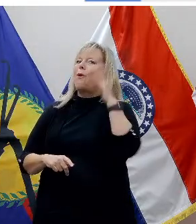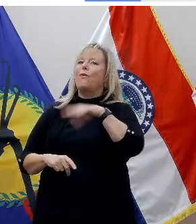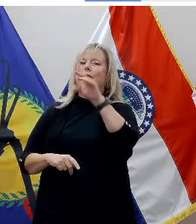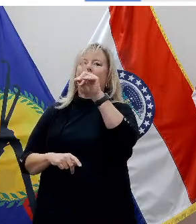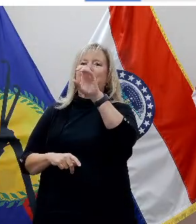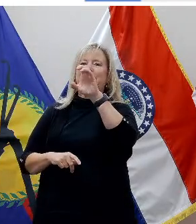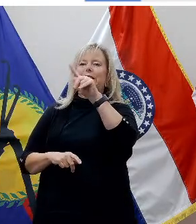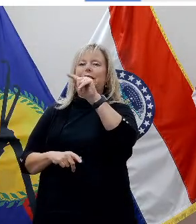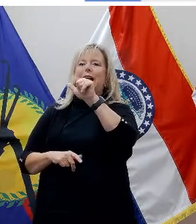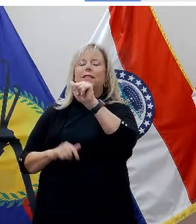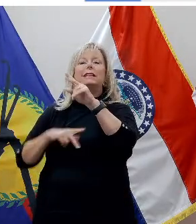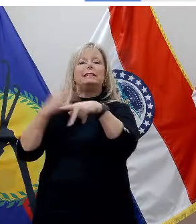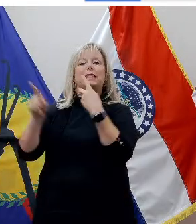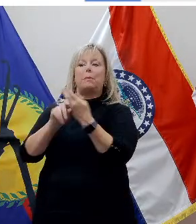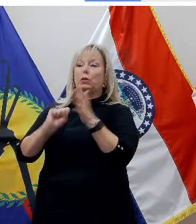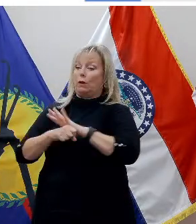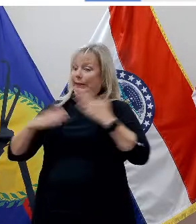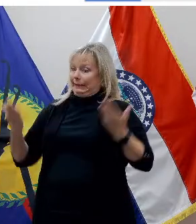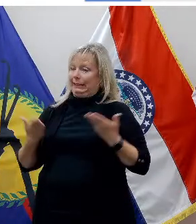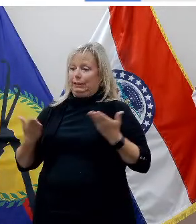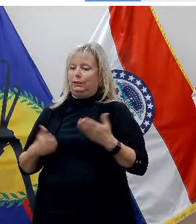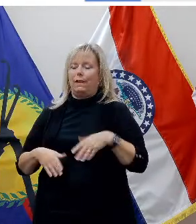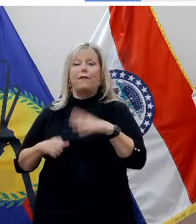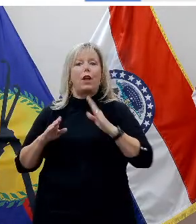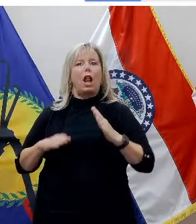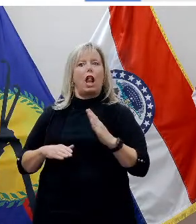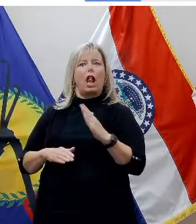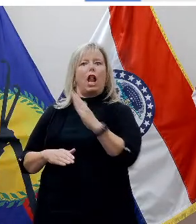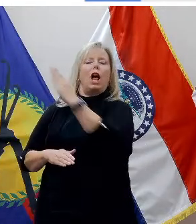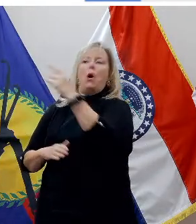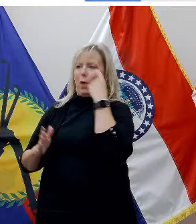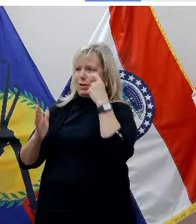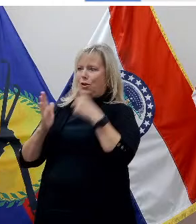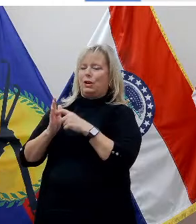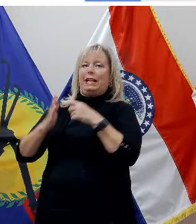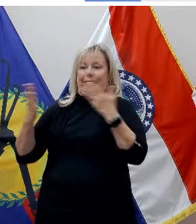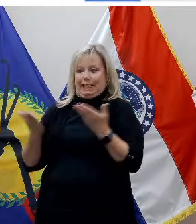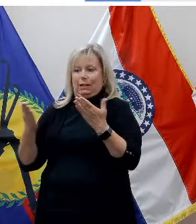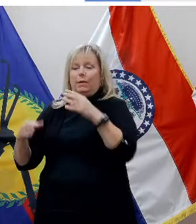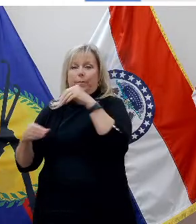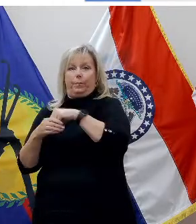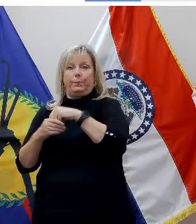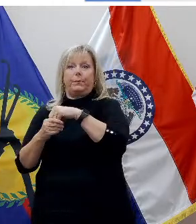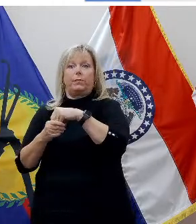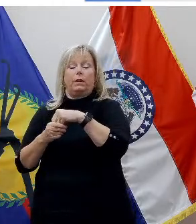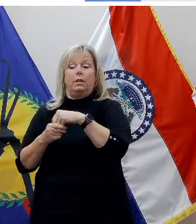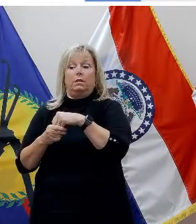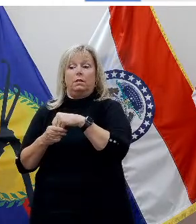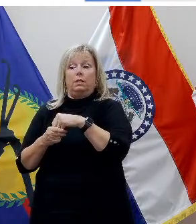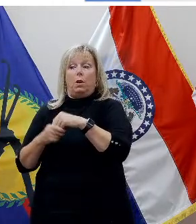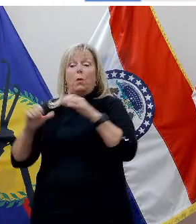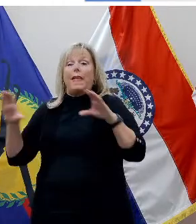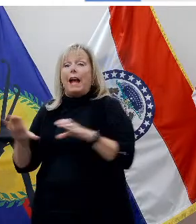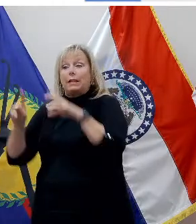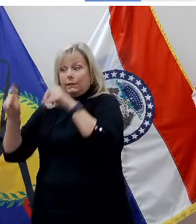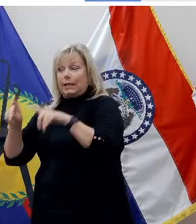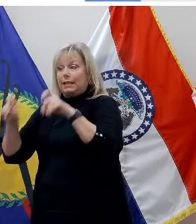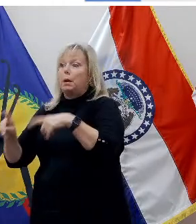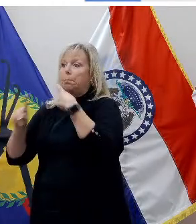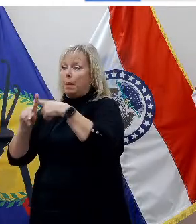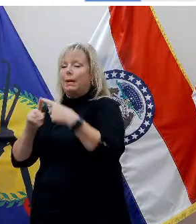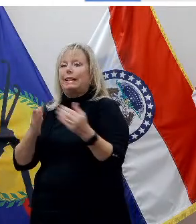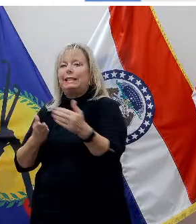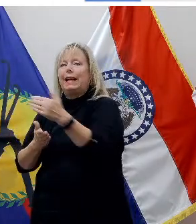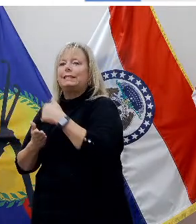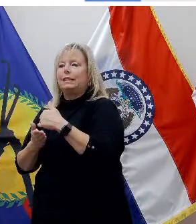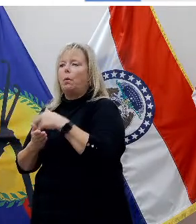community. A rise in genomic sequencing confirms that this variant is present, both in sequencing of active tests that have been collected